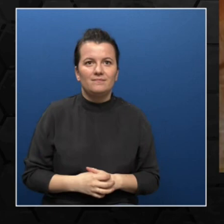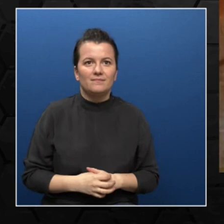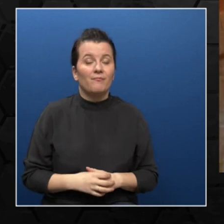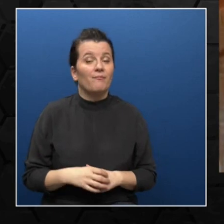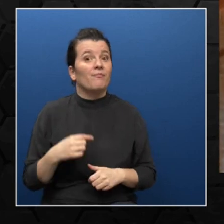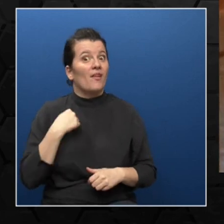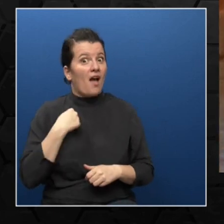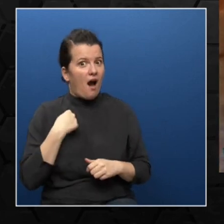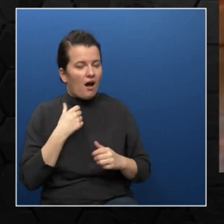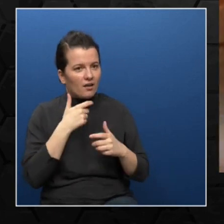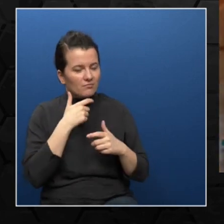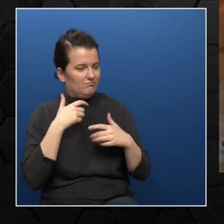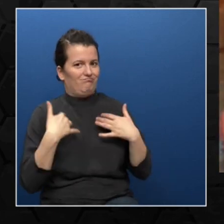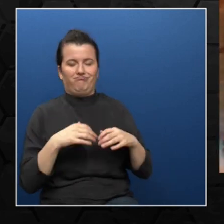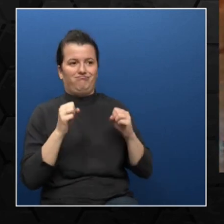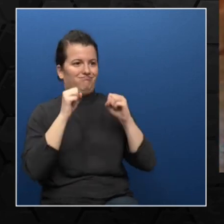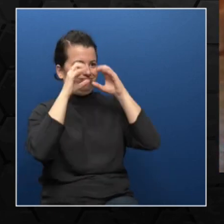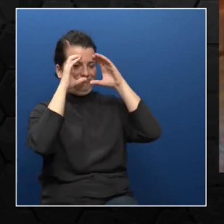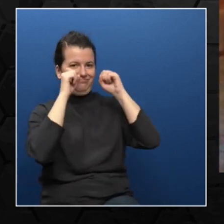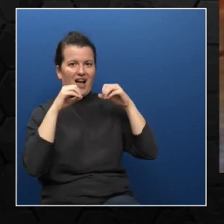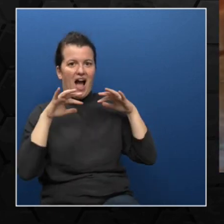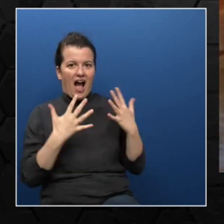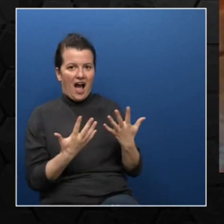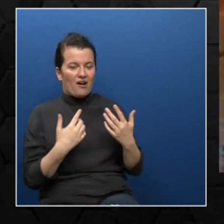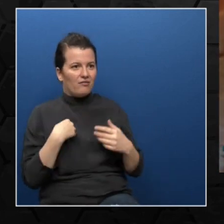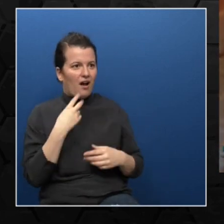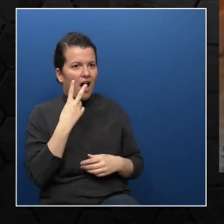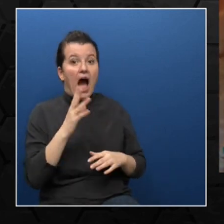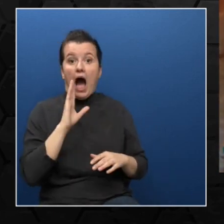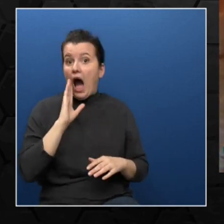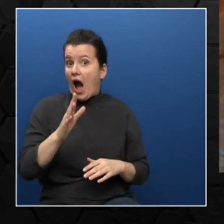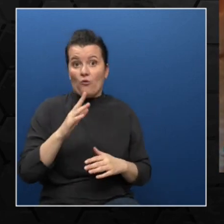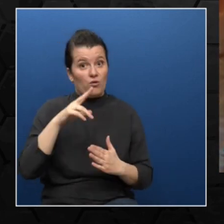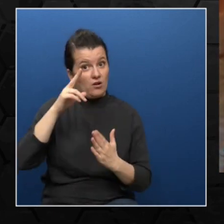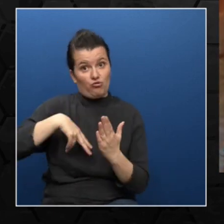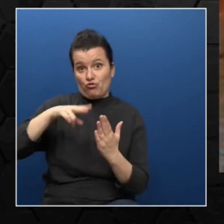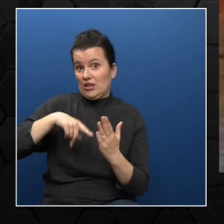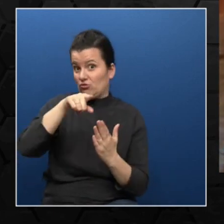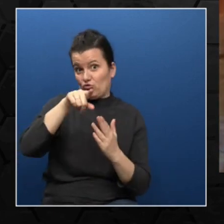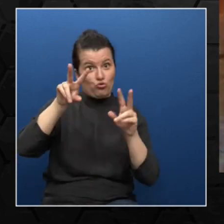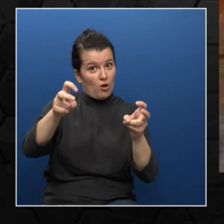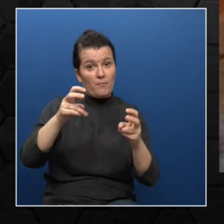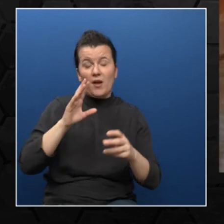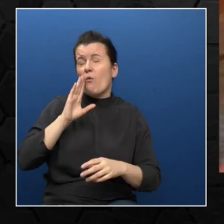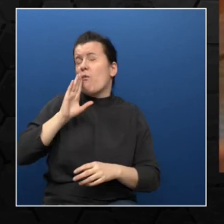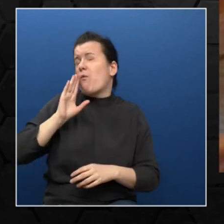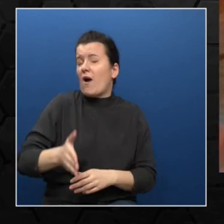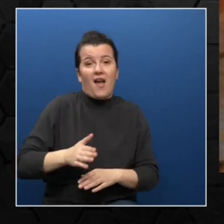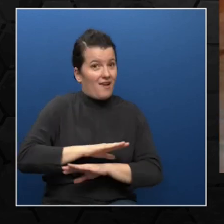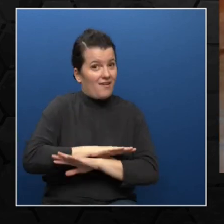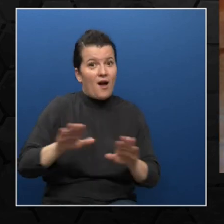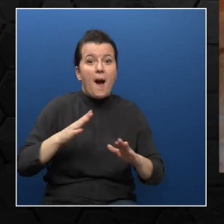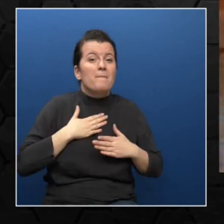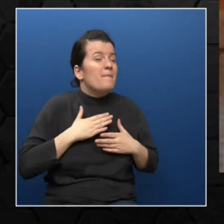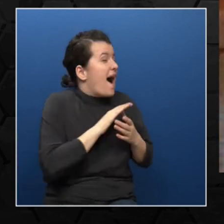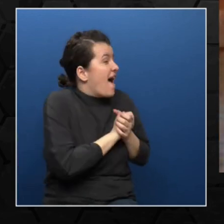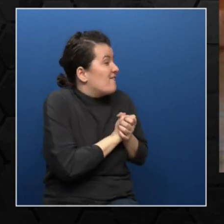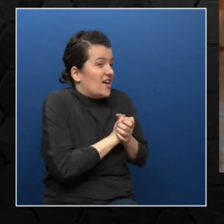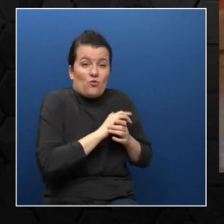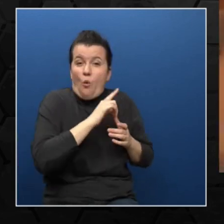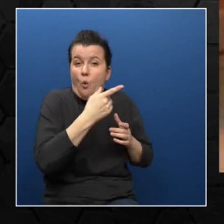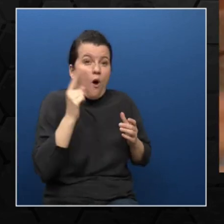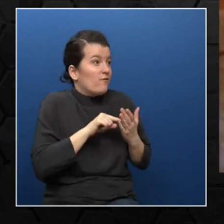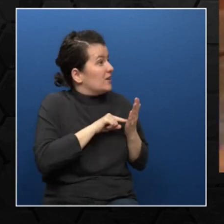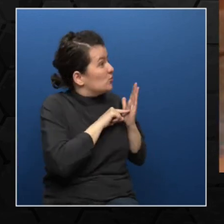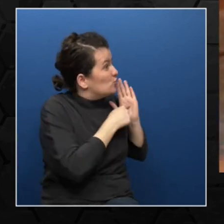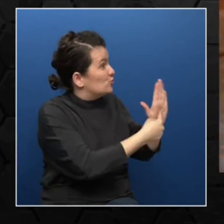is what I'm doing after this conference. I'm going to read more about this and show it to all of my friends who are especially interested in nature and how